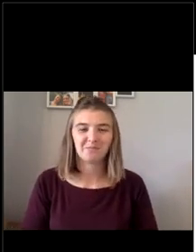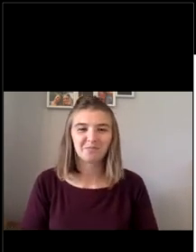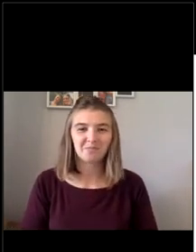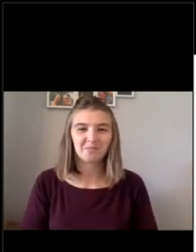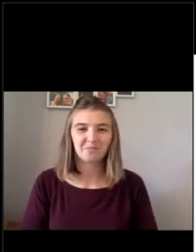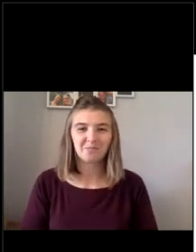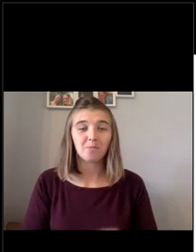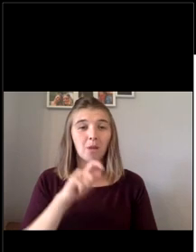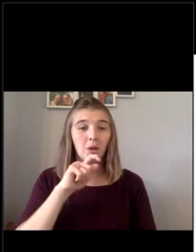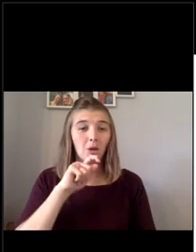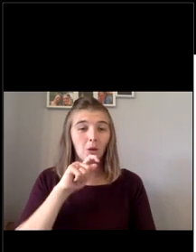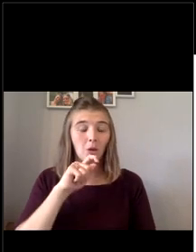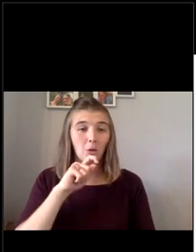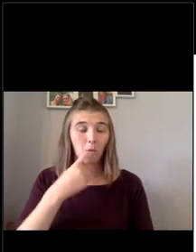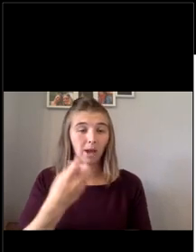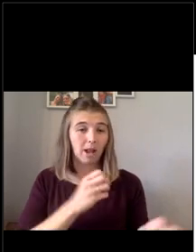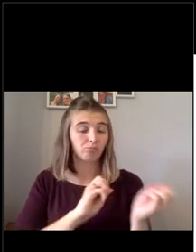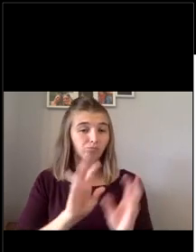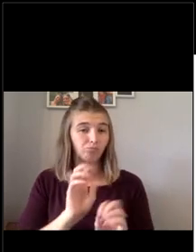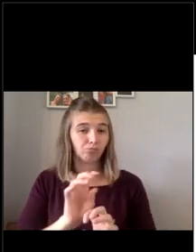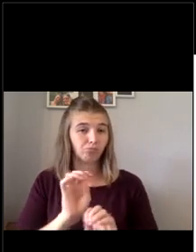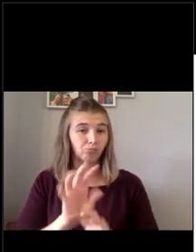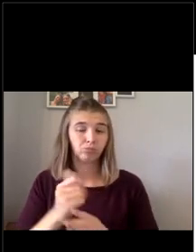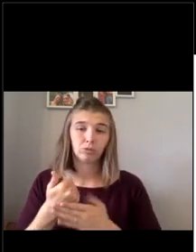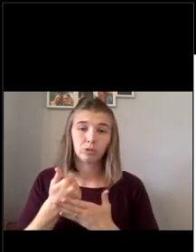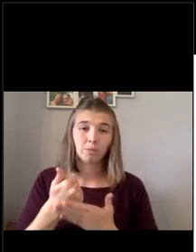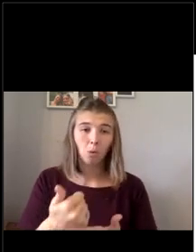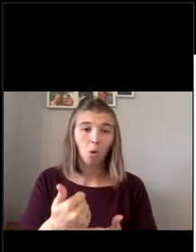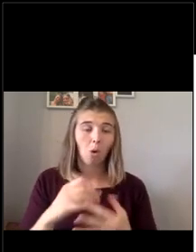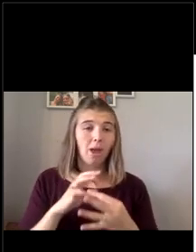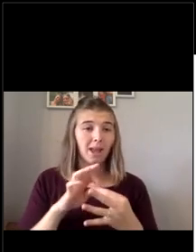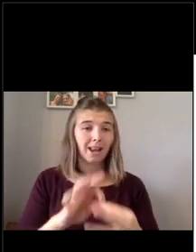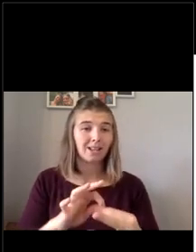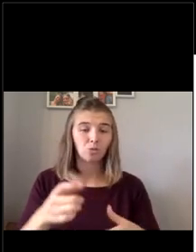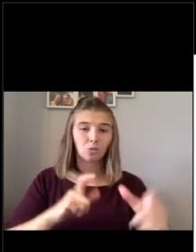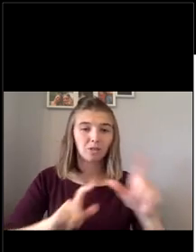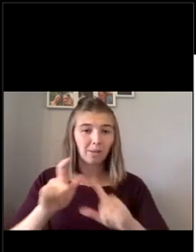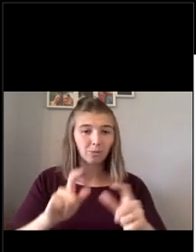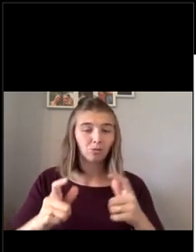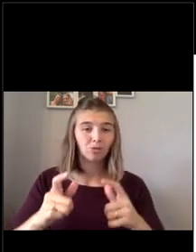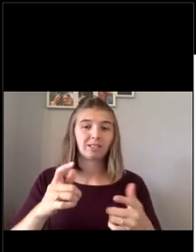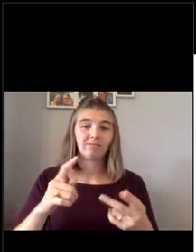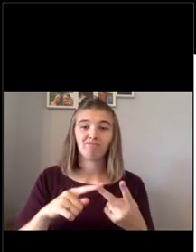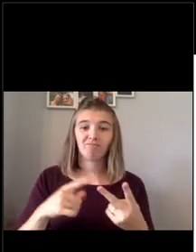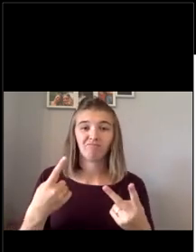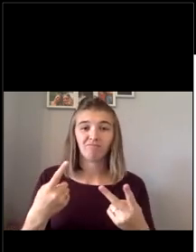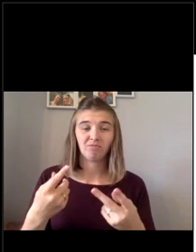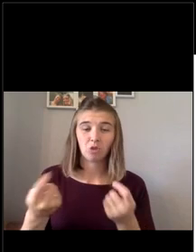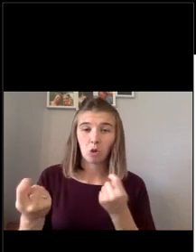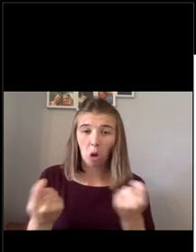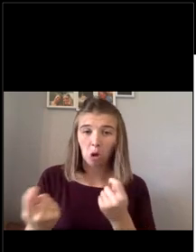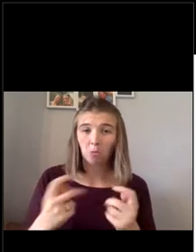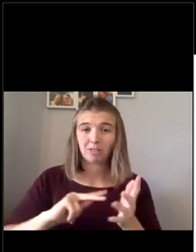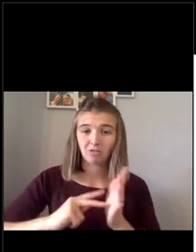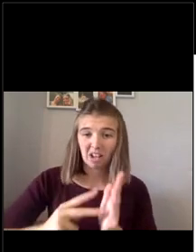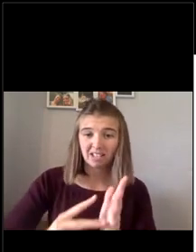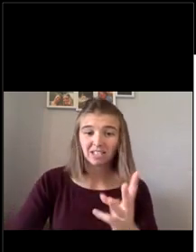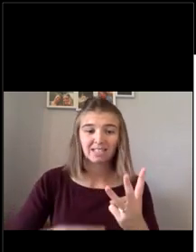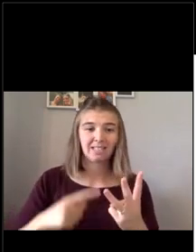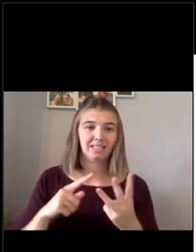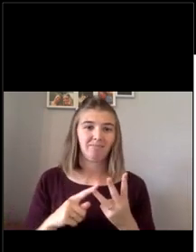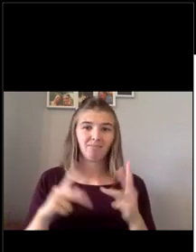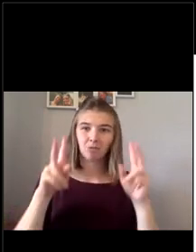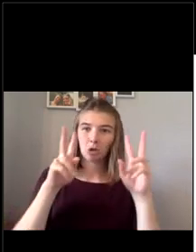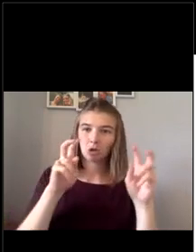We'll be providing support tailored to the needs of chemical scientists, which will include sharing coping strategies, reducing stigma around mental